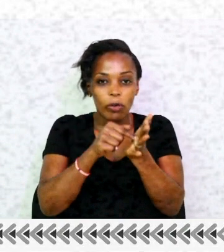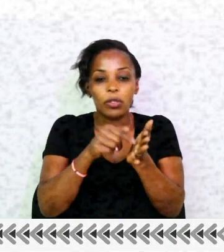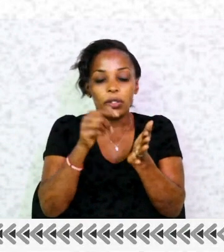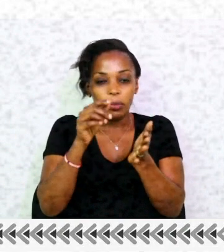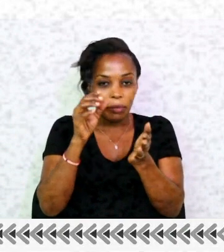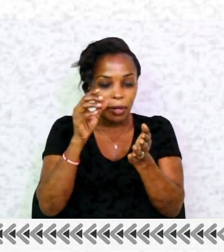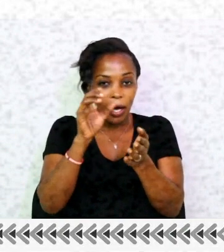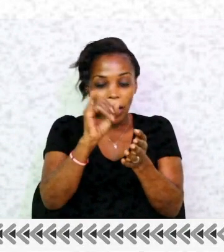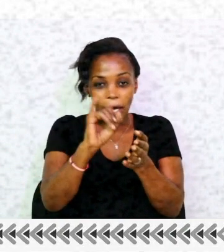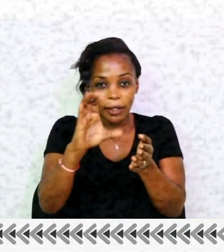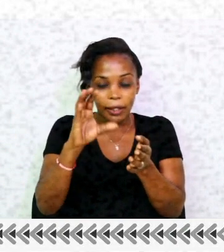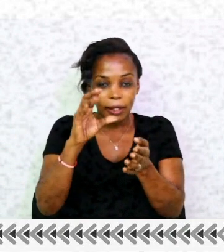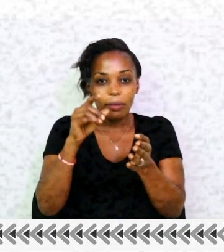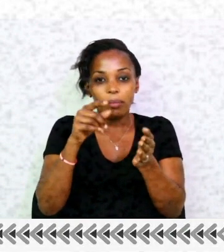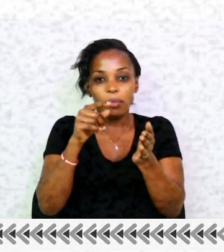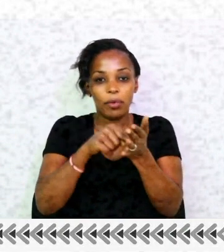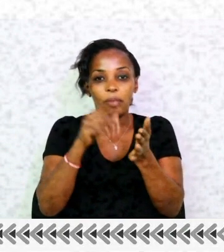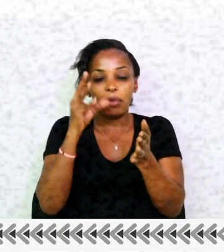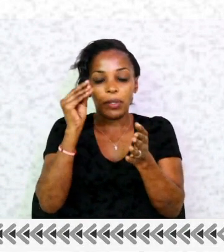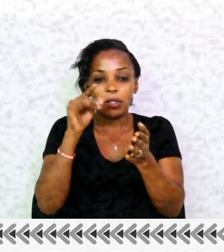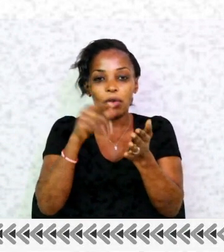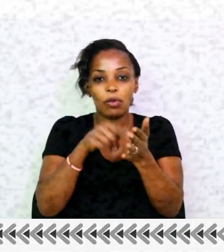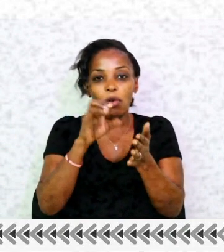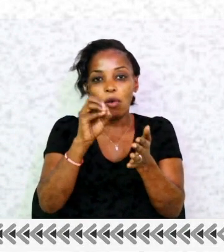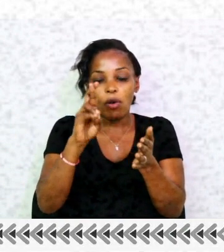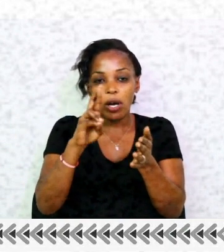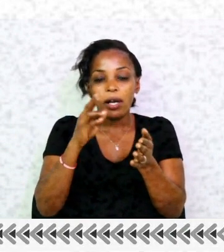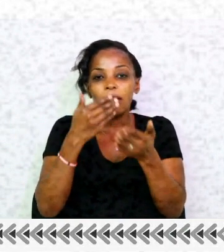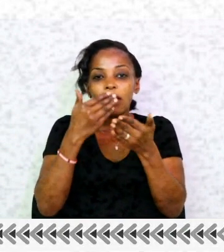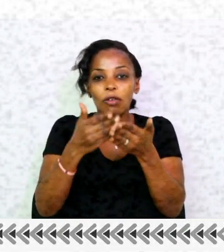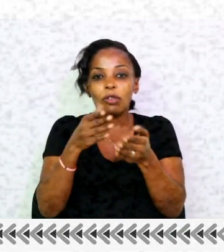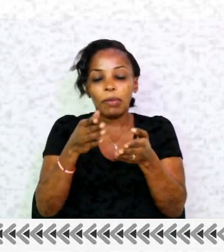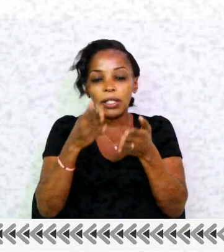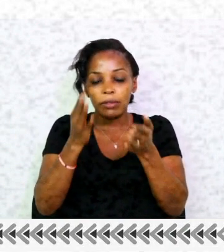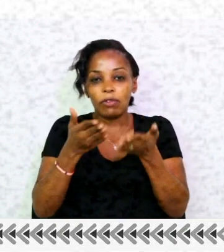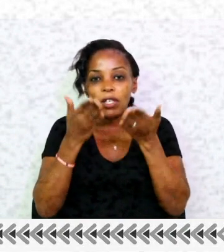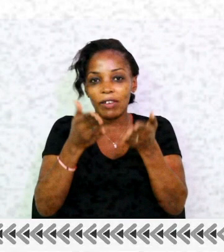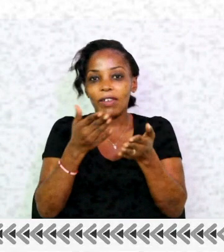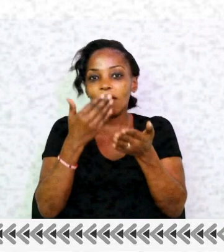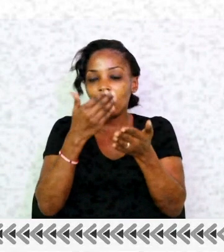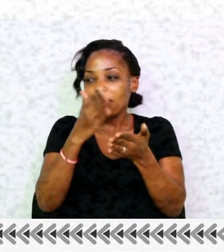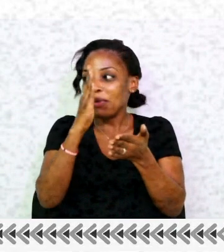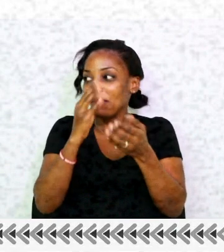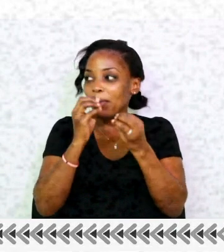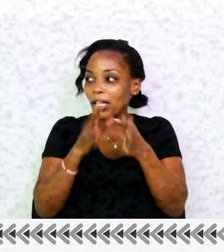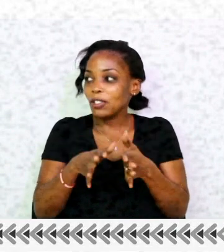info@iccmombasa.org. Thank you so much for your giving to the work of the Lord. God bless you.